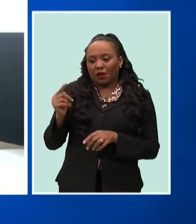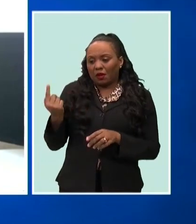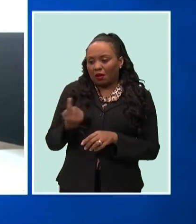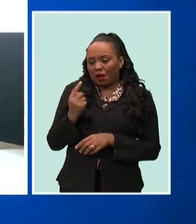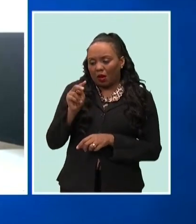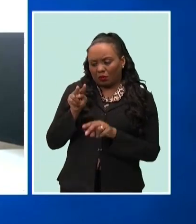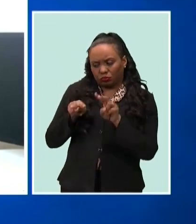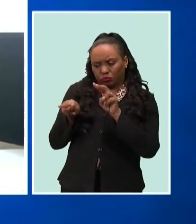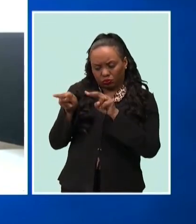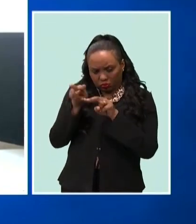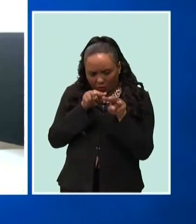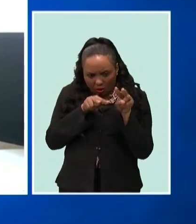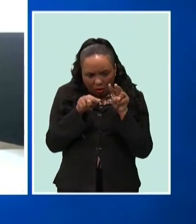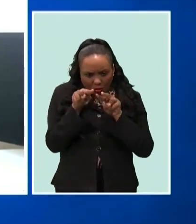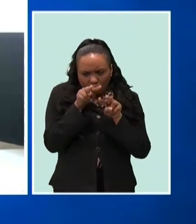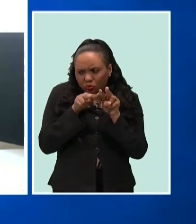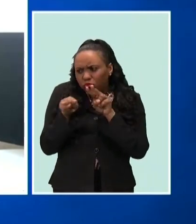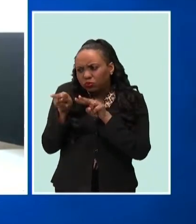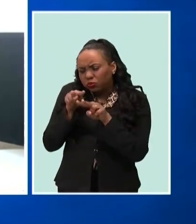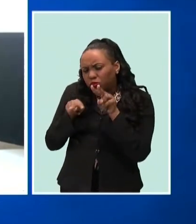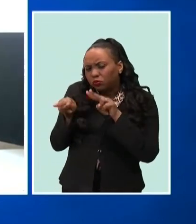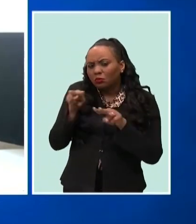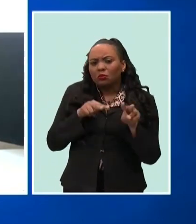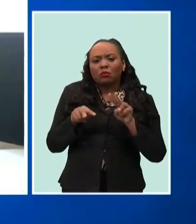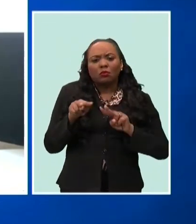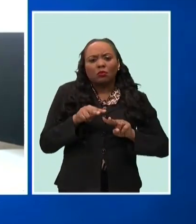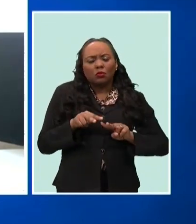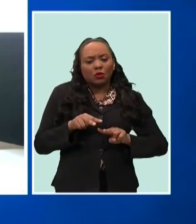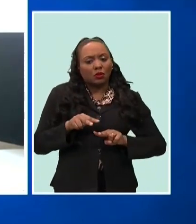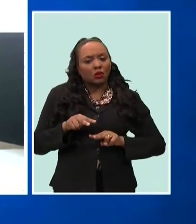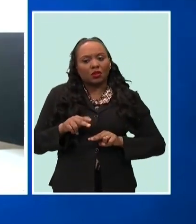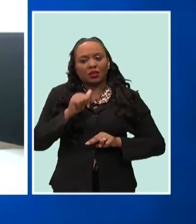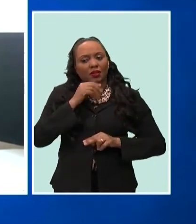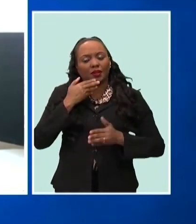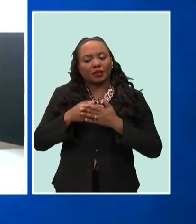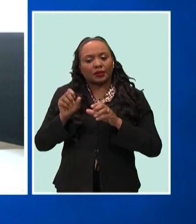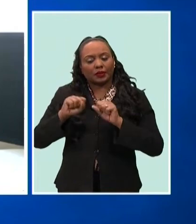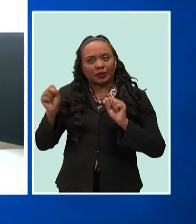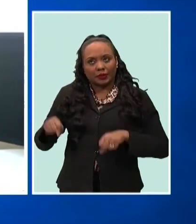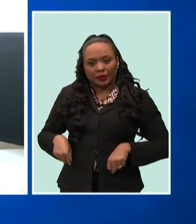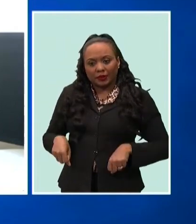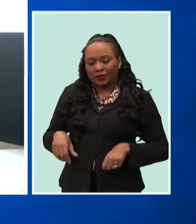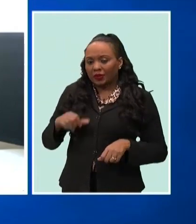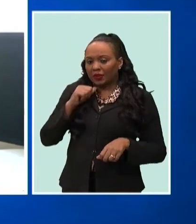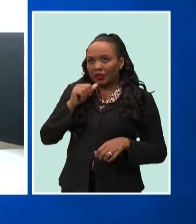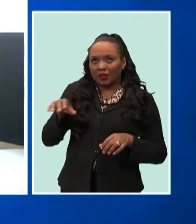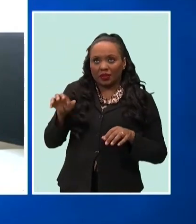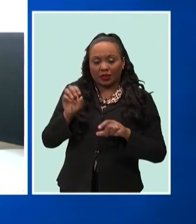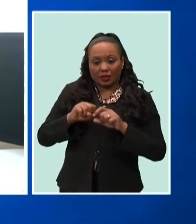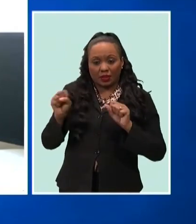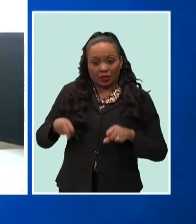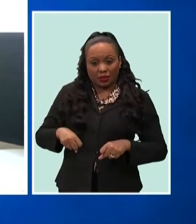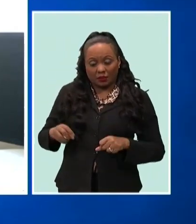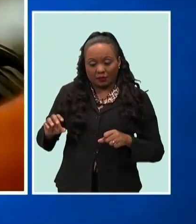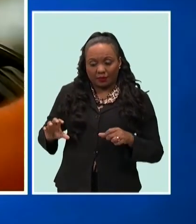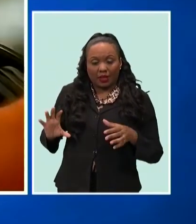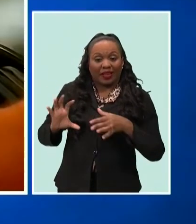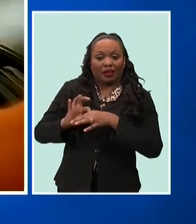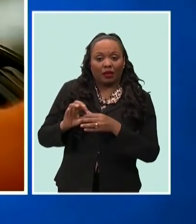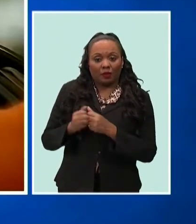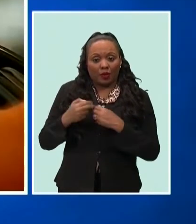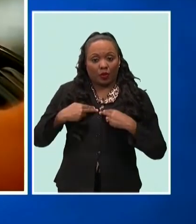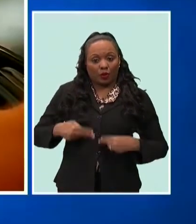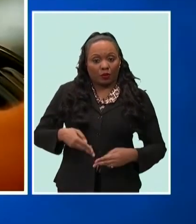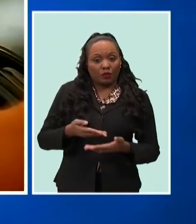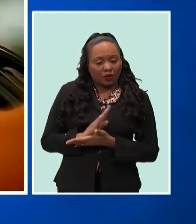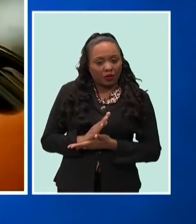and as they're communicating. This is not a resilient system. It's not a system that's compatible with human rights or democracy.